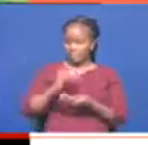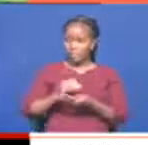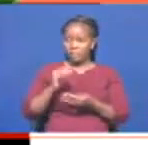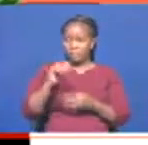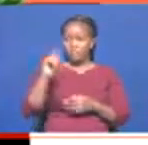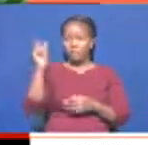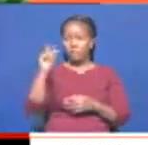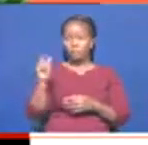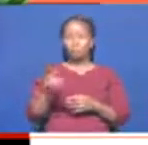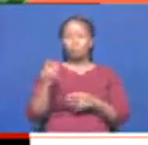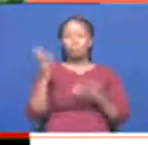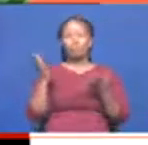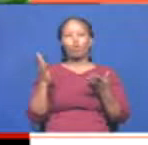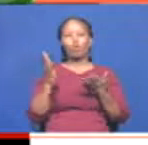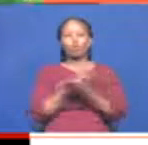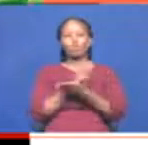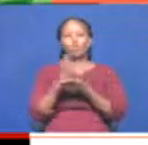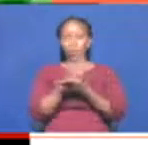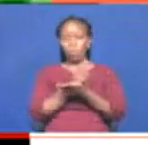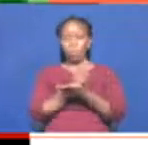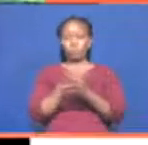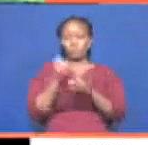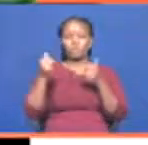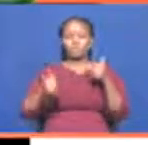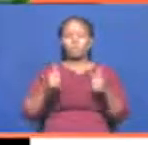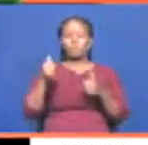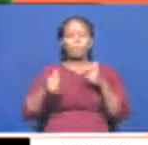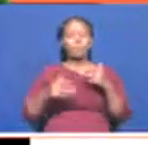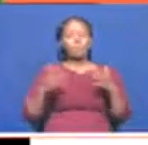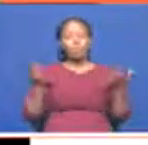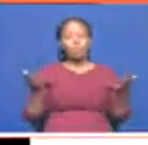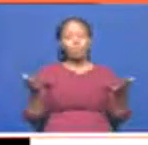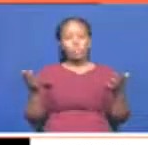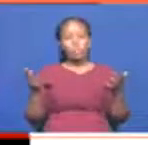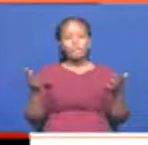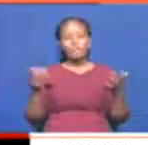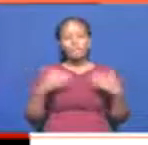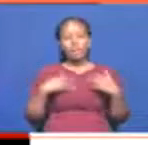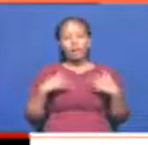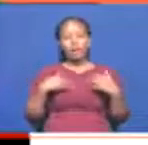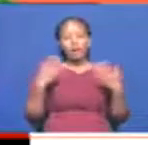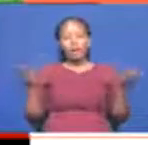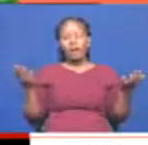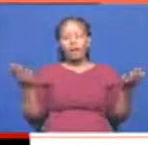local portion, which has been